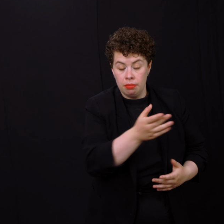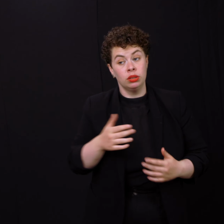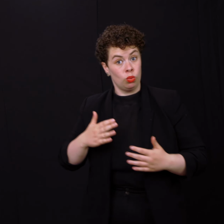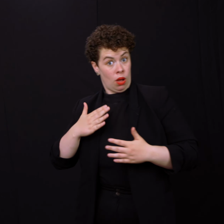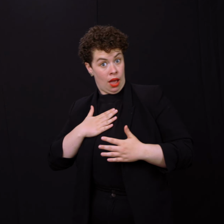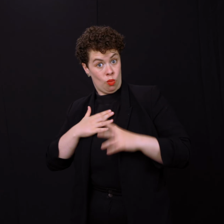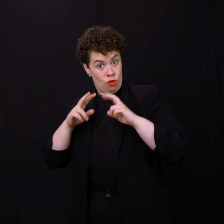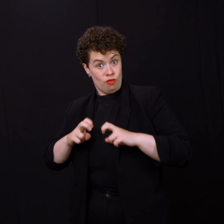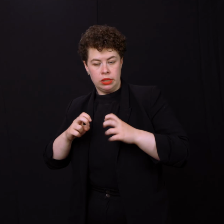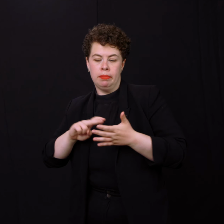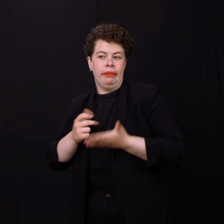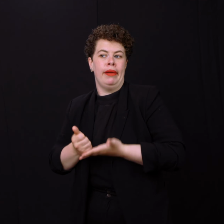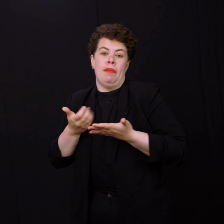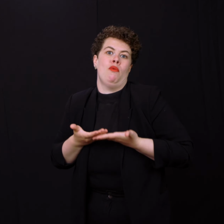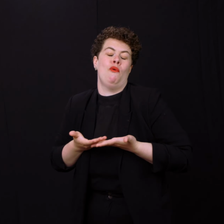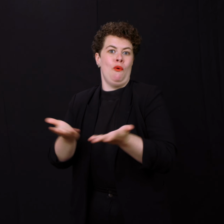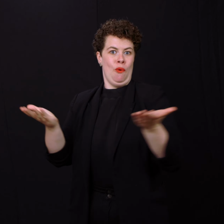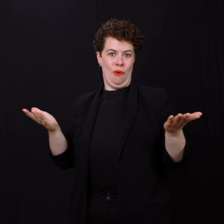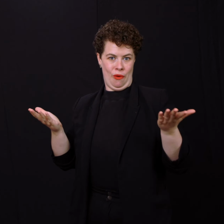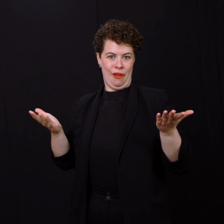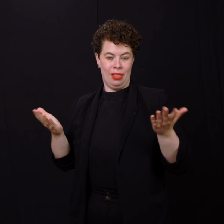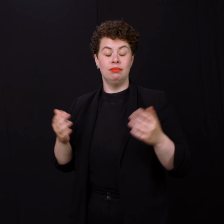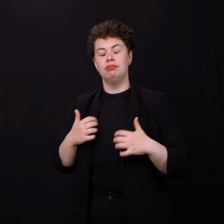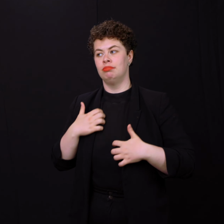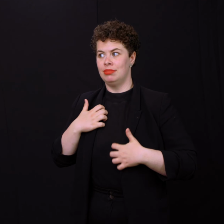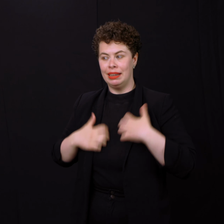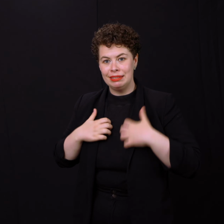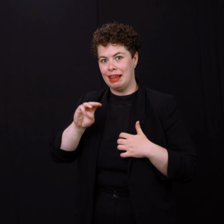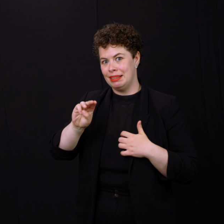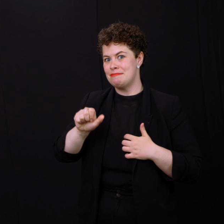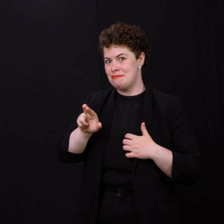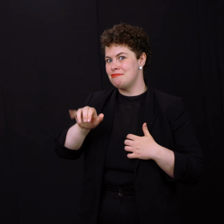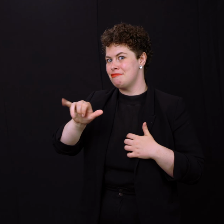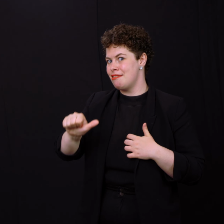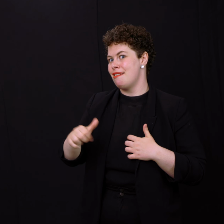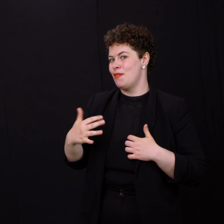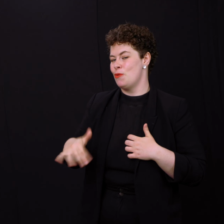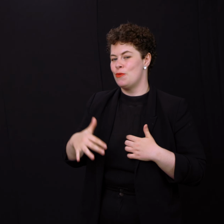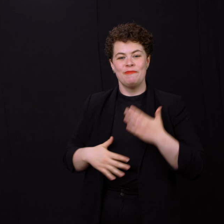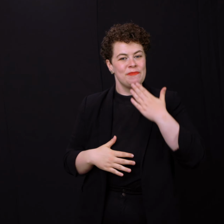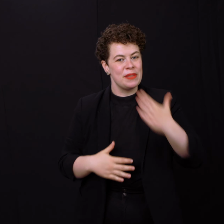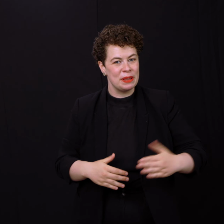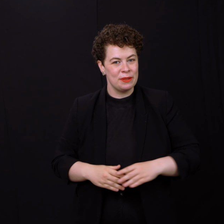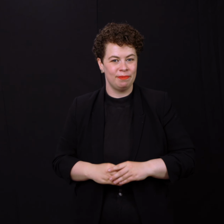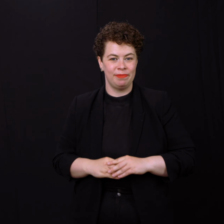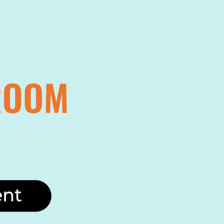help everyone. Sounds very exciting, Mariya. Yeah, very exciting. Thank you so much. Thank you very much, Noor.